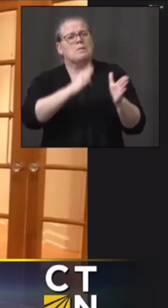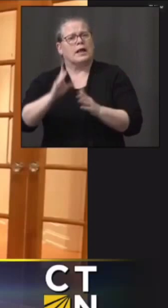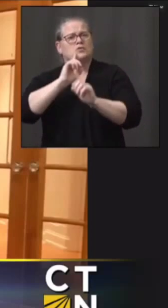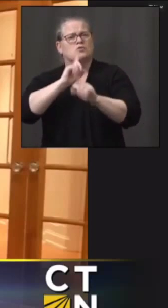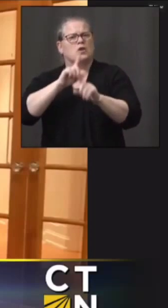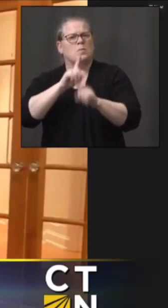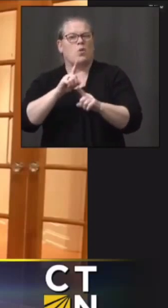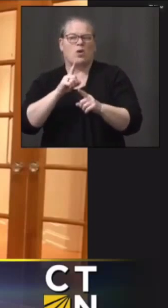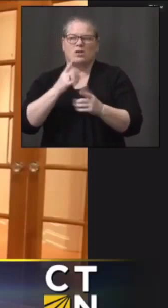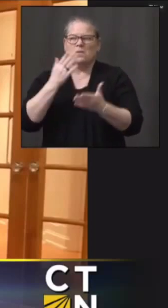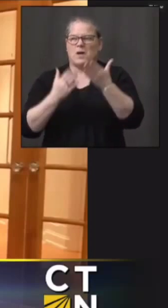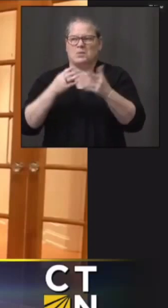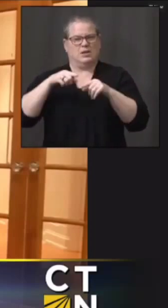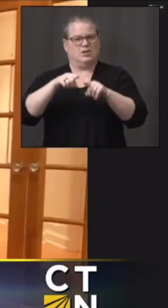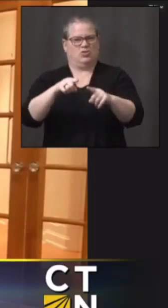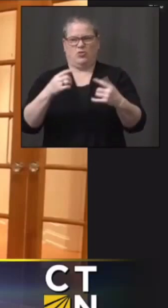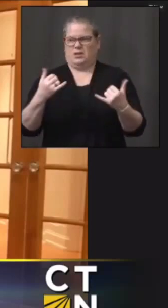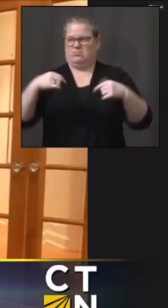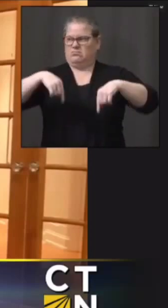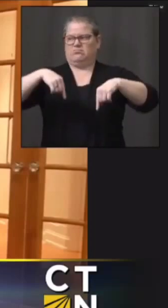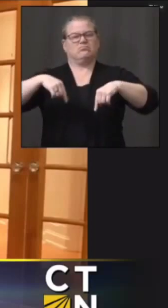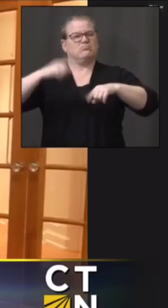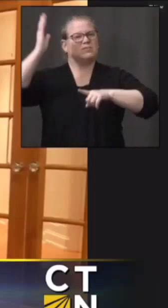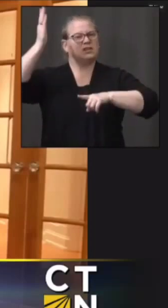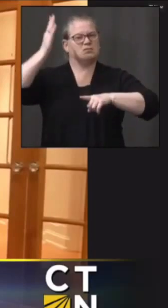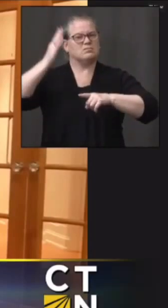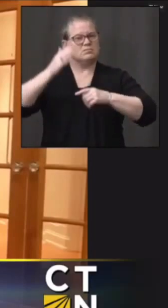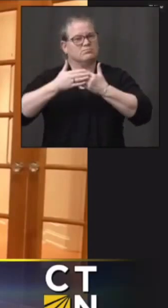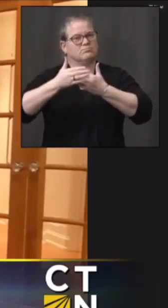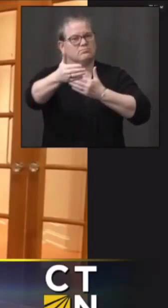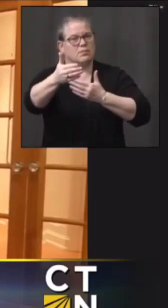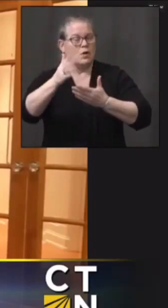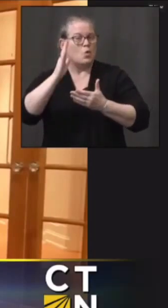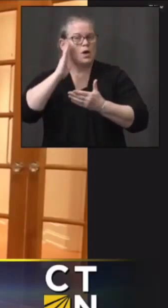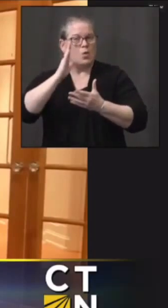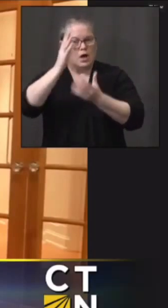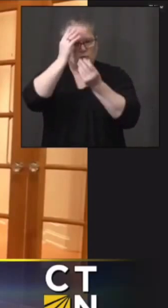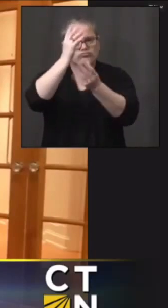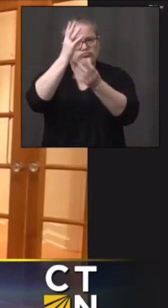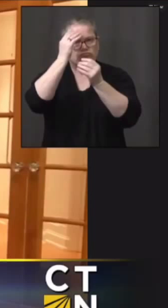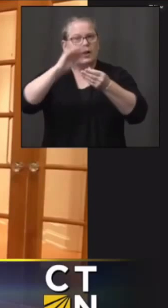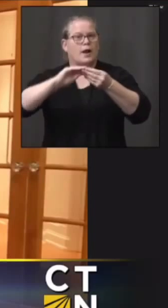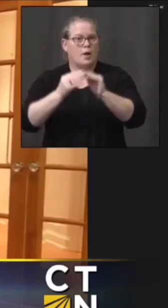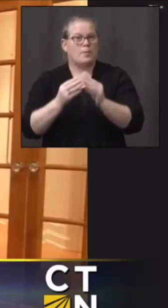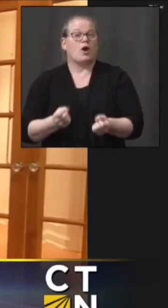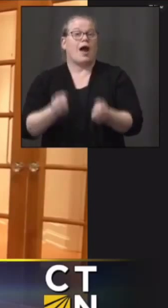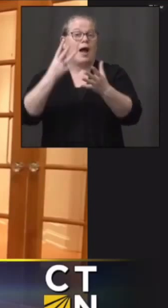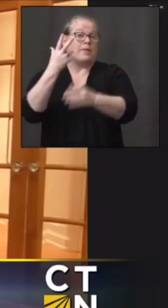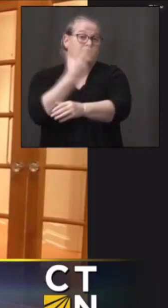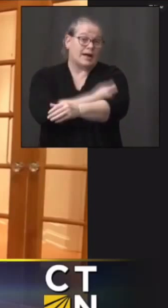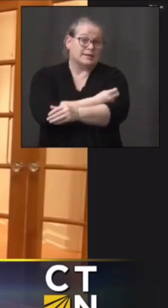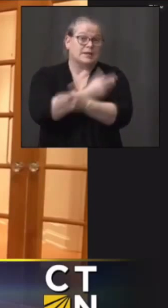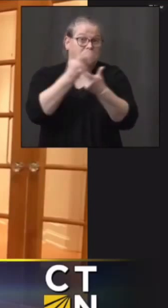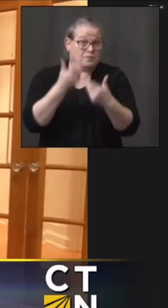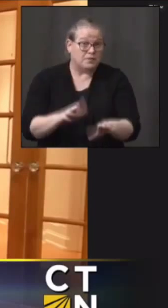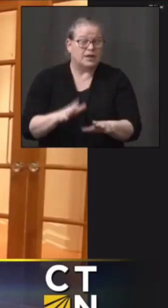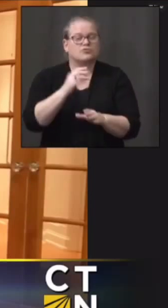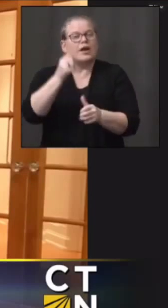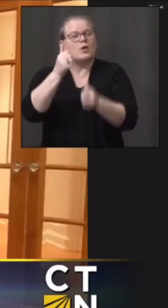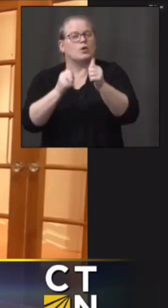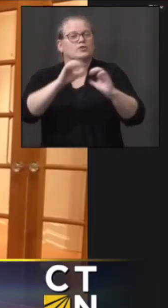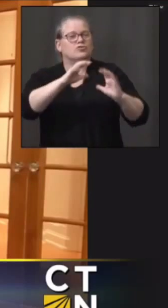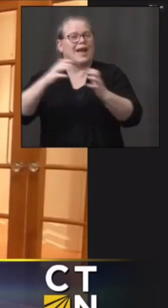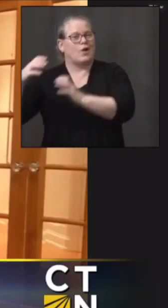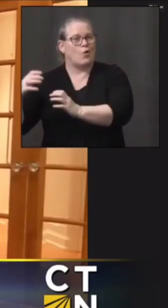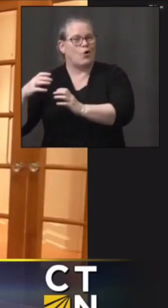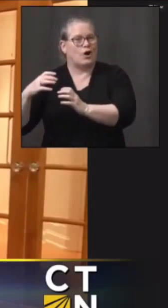of these press conferences in the coming weeks and months, the up-to-date data on how many vaccines have been administered and in which categories. And so